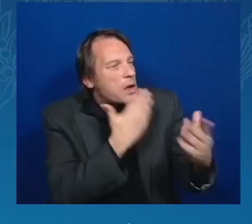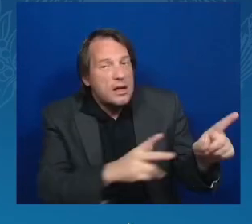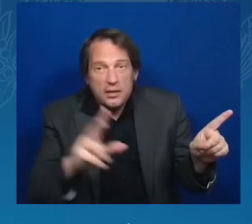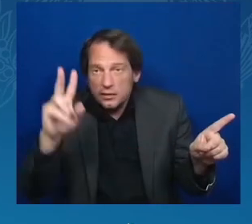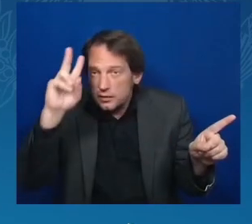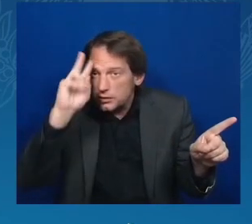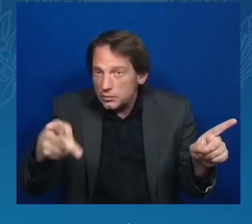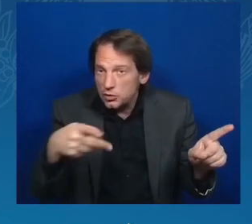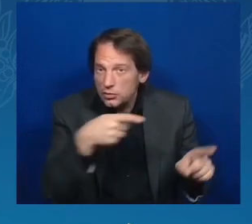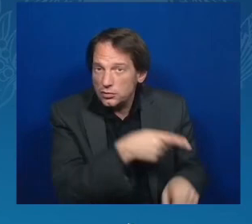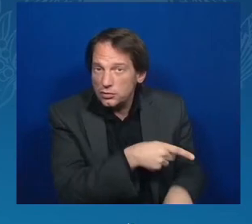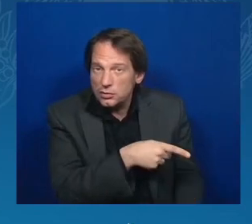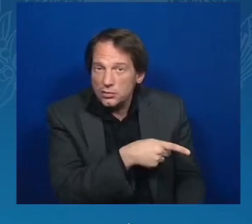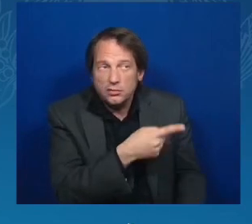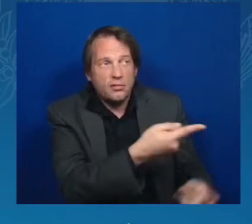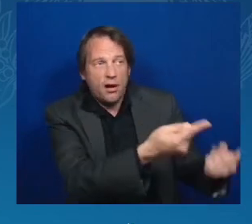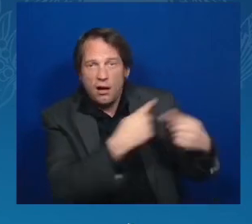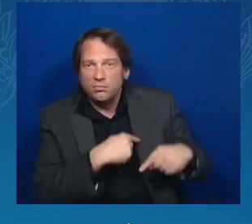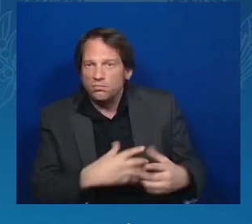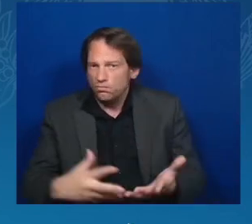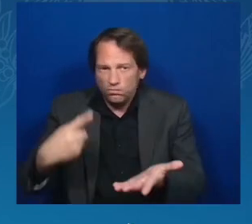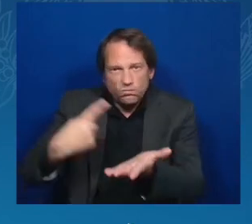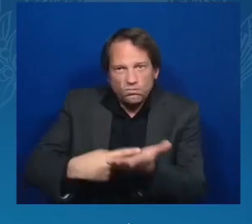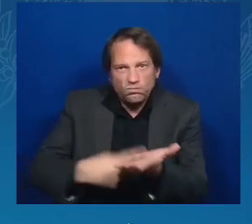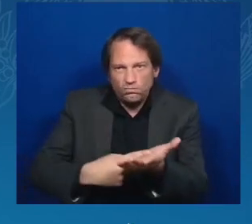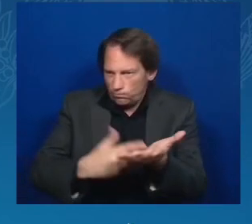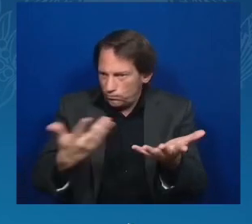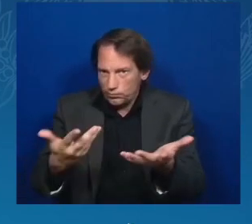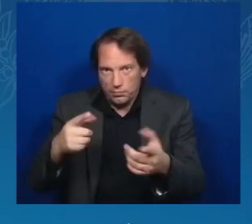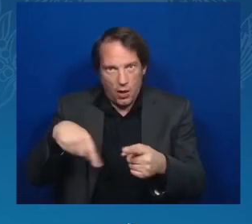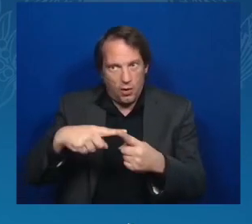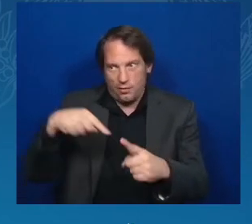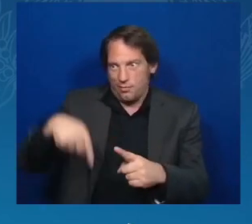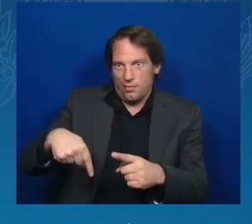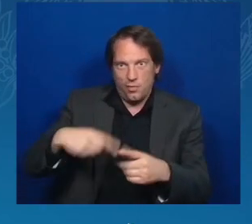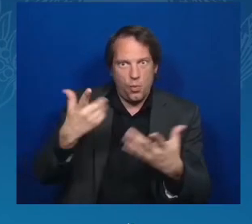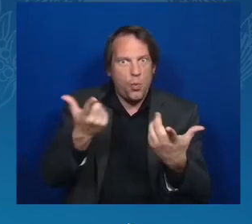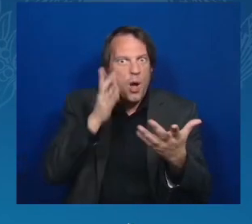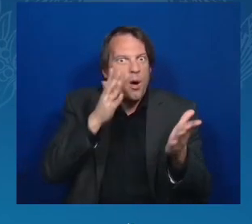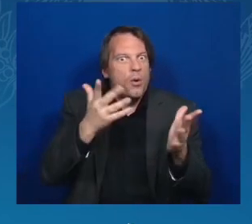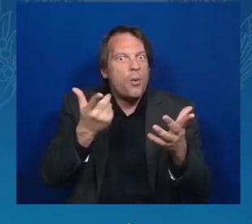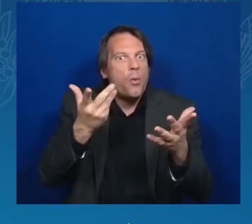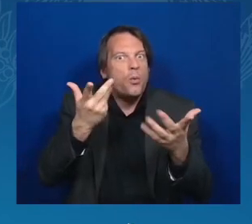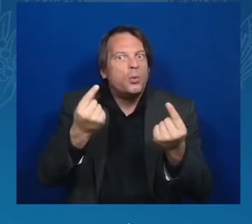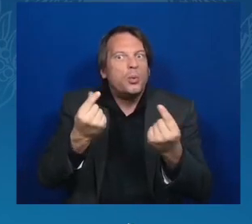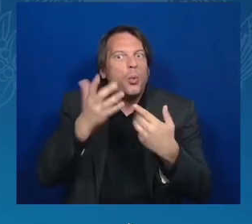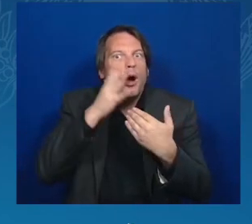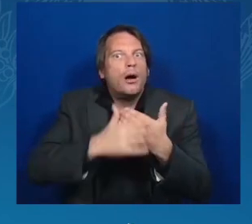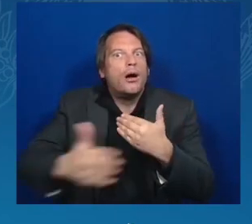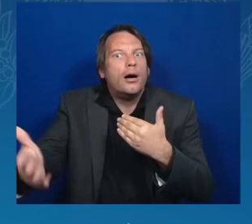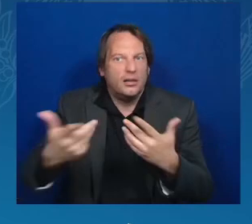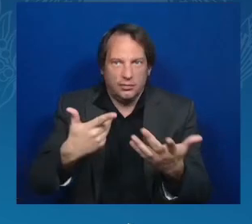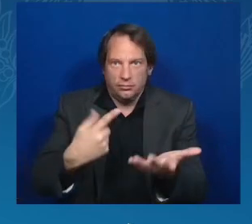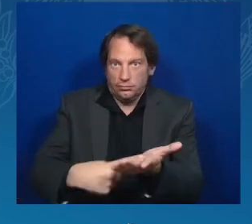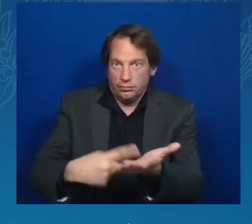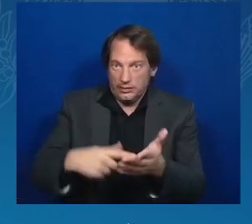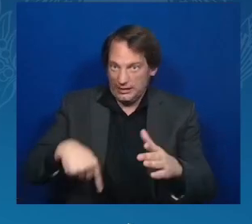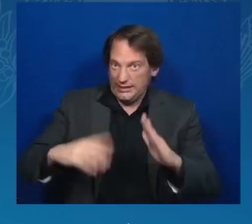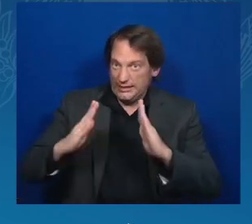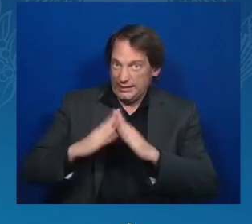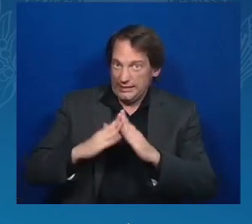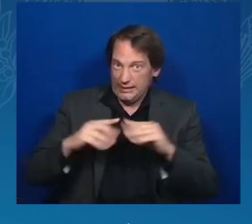about this initiative in this city. This city is extremely significant, so you